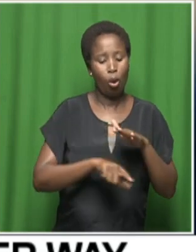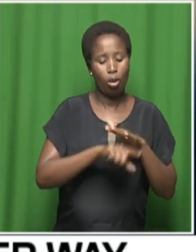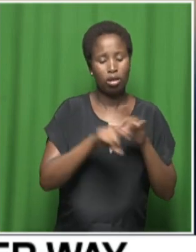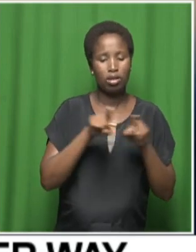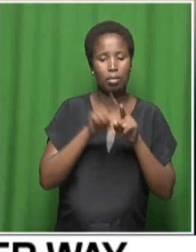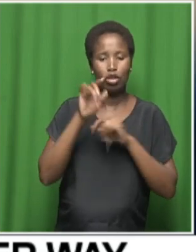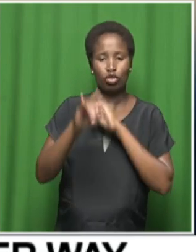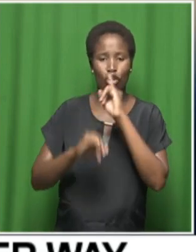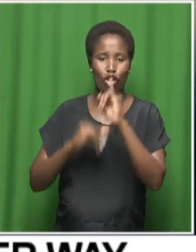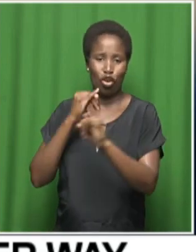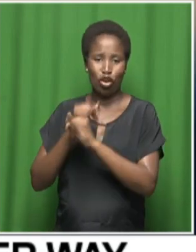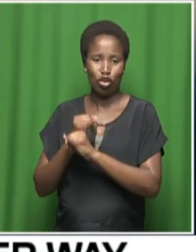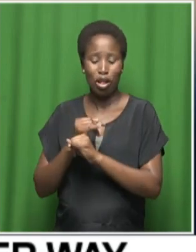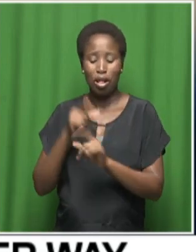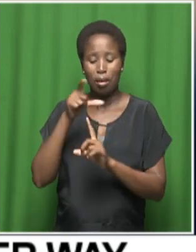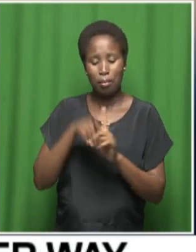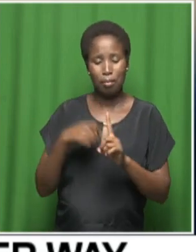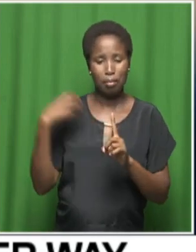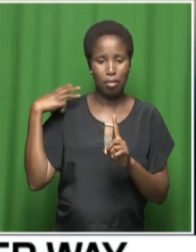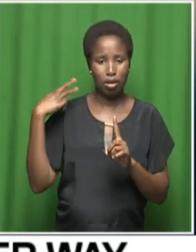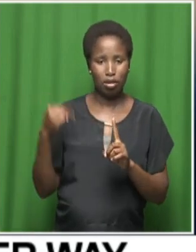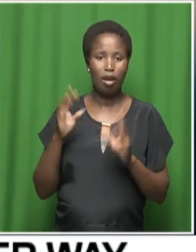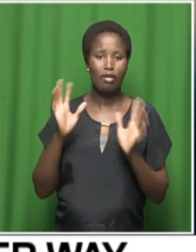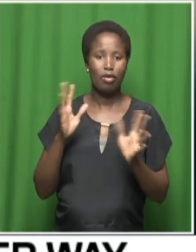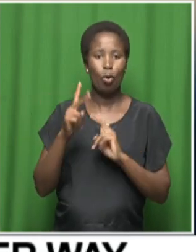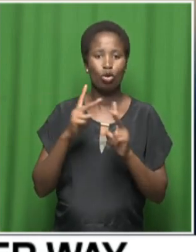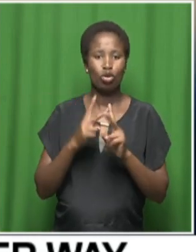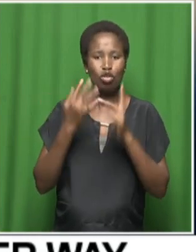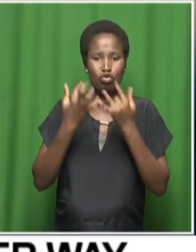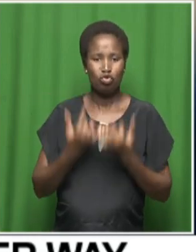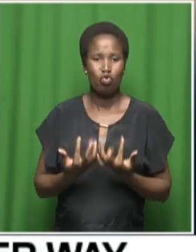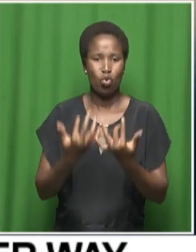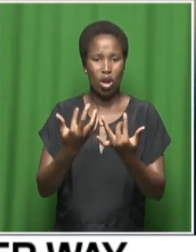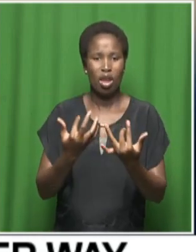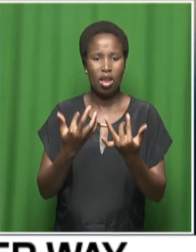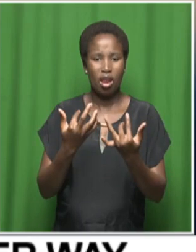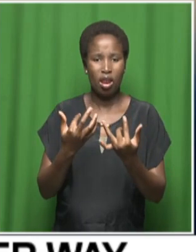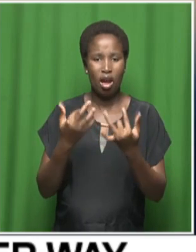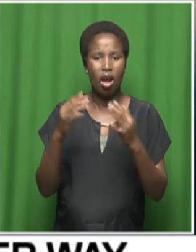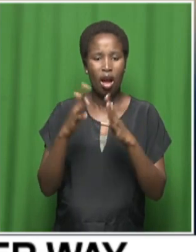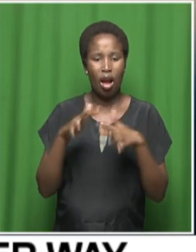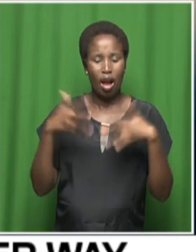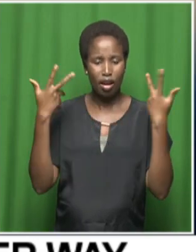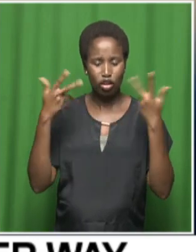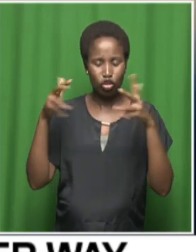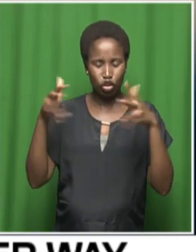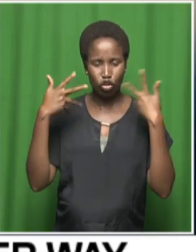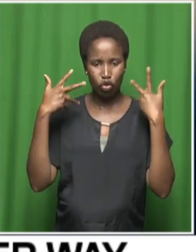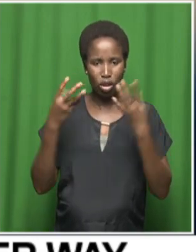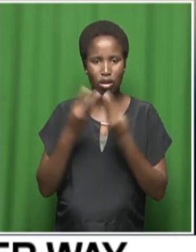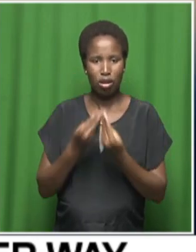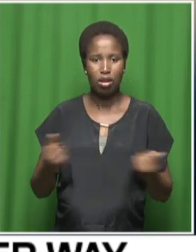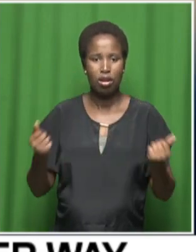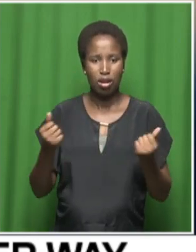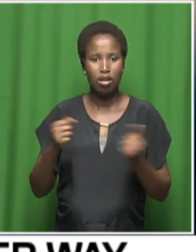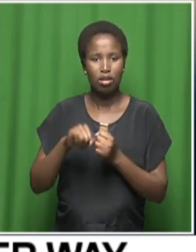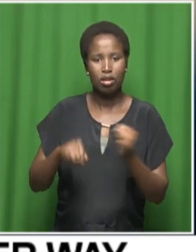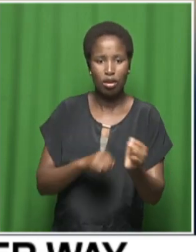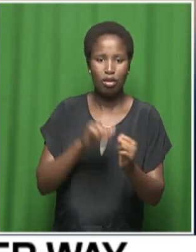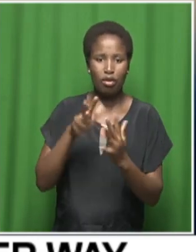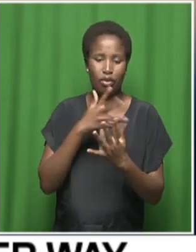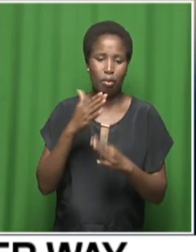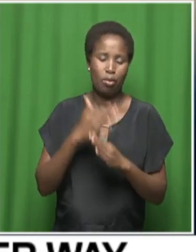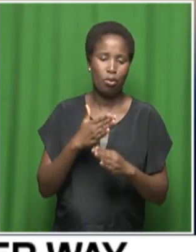The minister will also launch the South African Green Hydrogen TVET Ecosystem Just Transition Strategic Framework